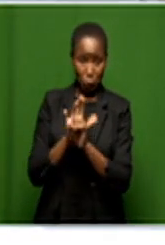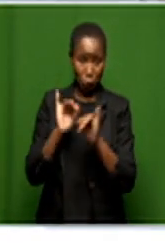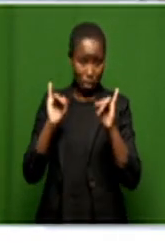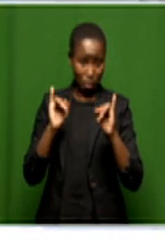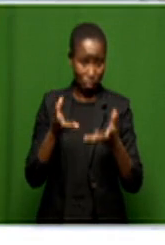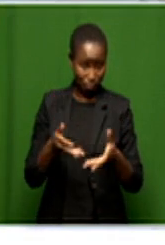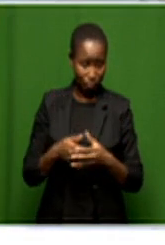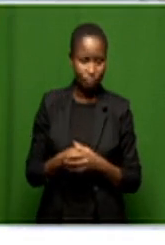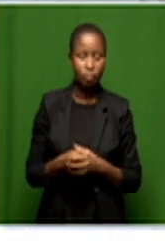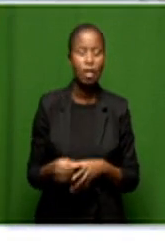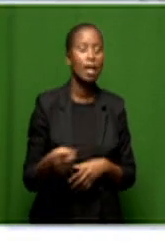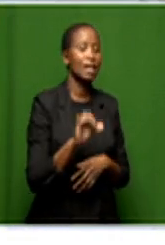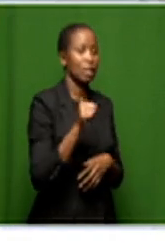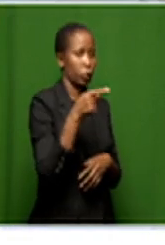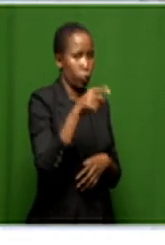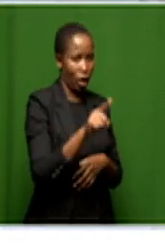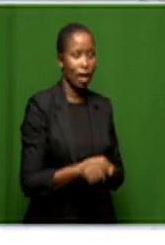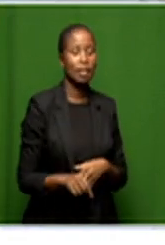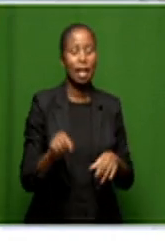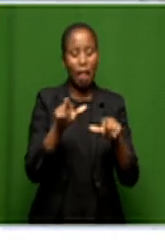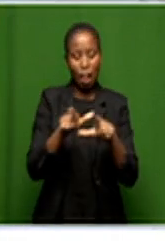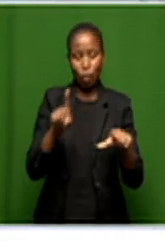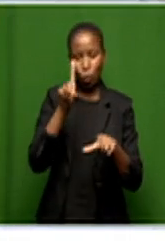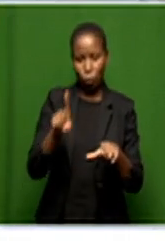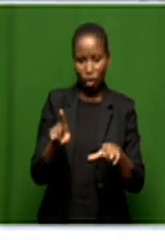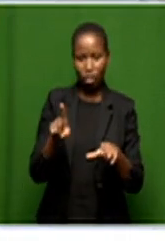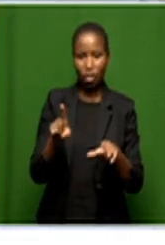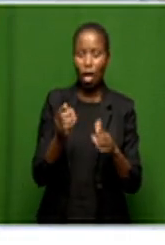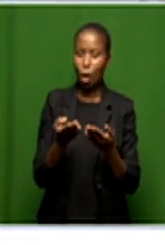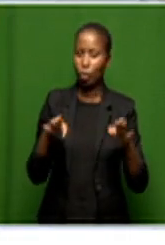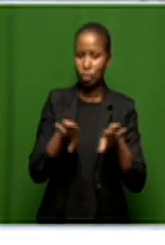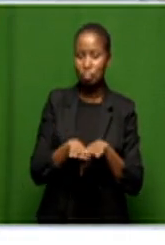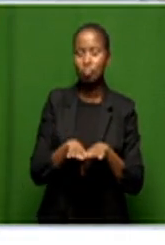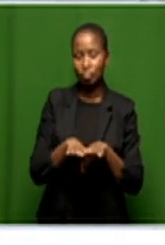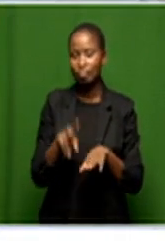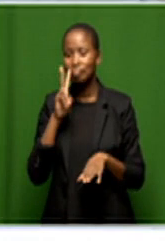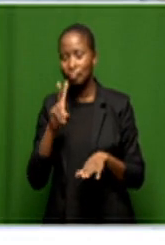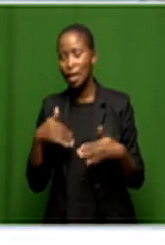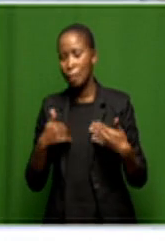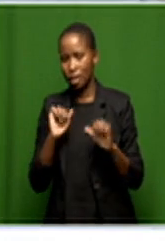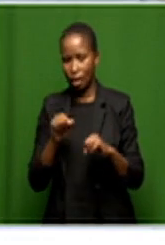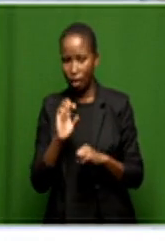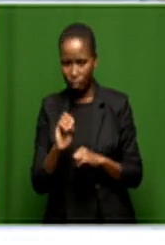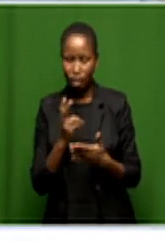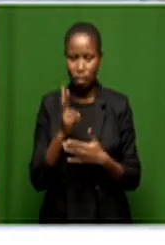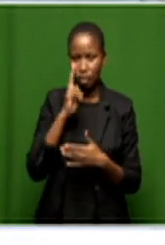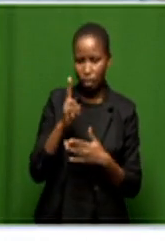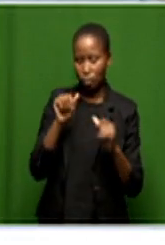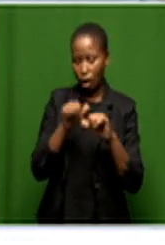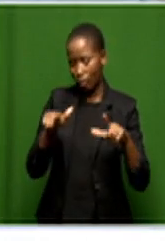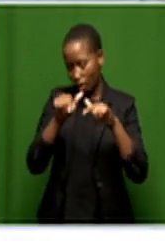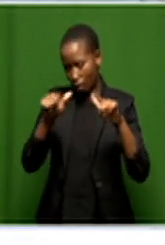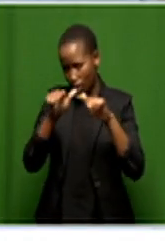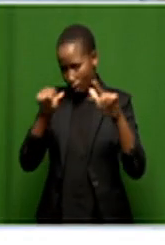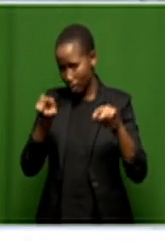Yeah, I think first and foremost, you are right that lockdown level 1 is welcomed. You know, you can almost see a correlation between the lockdown levels and the level